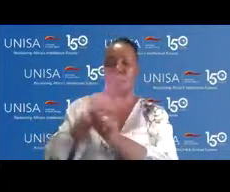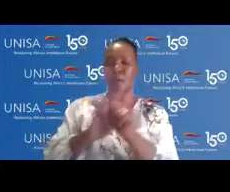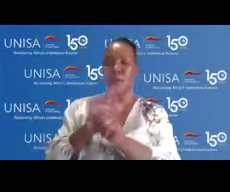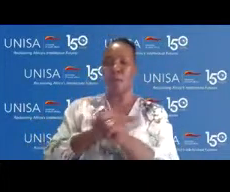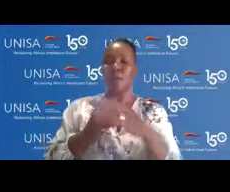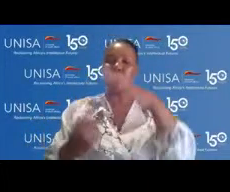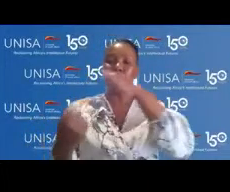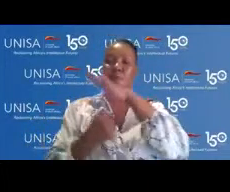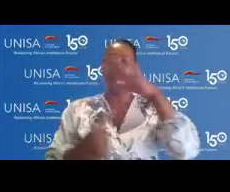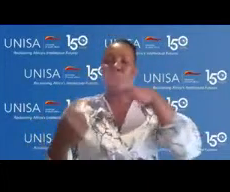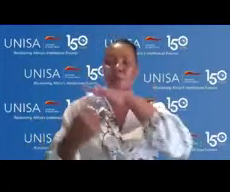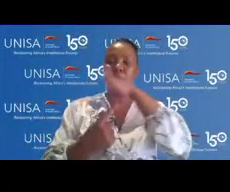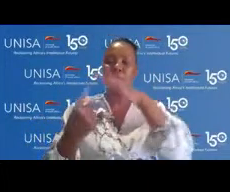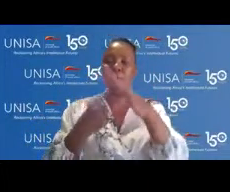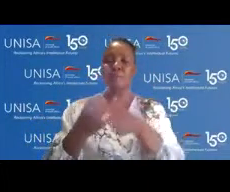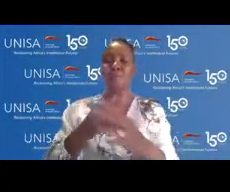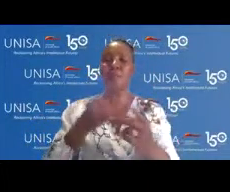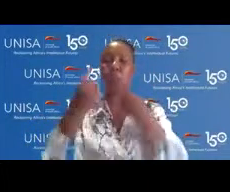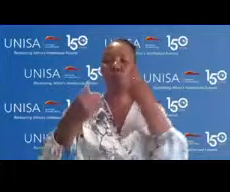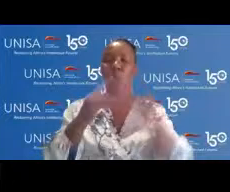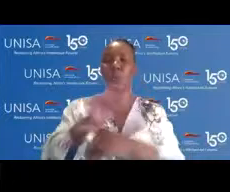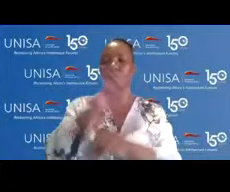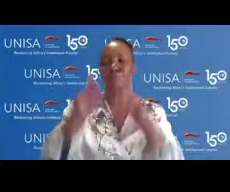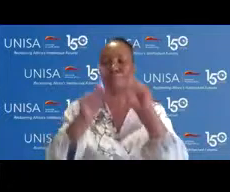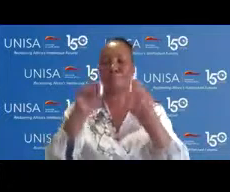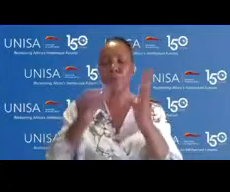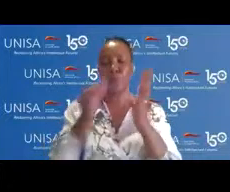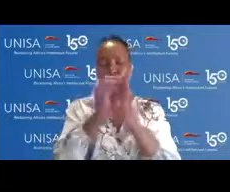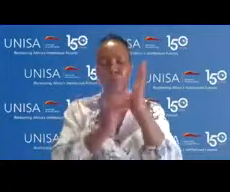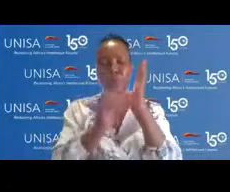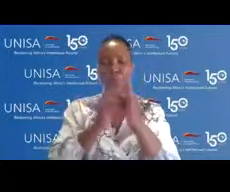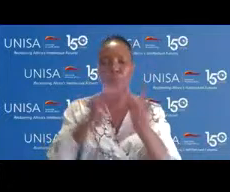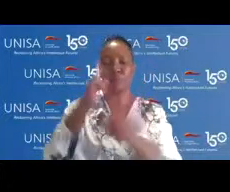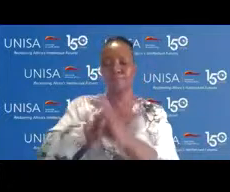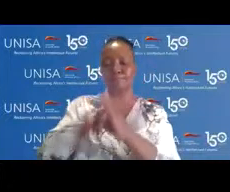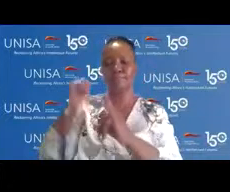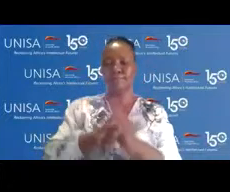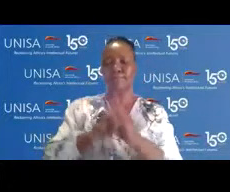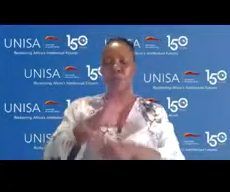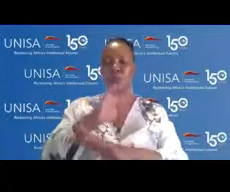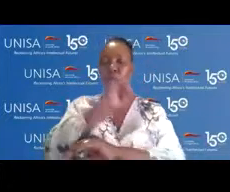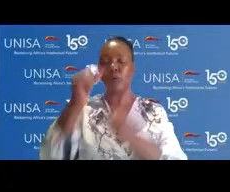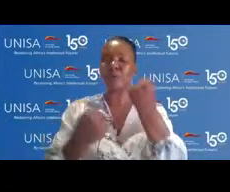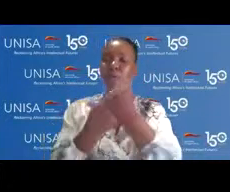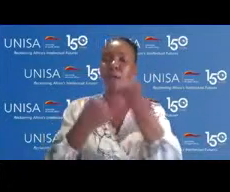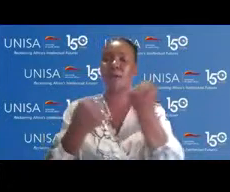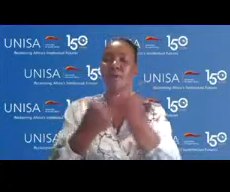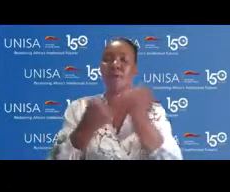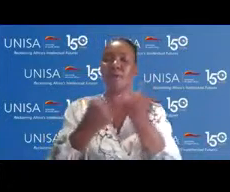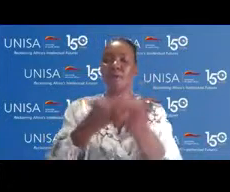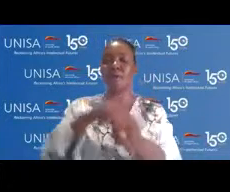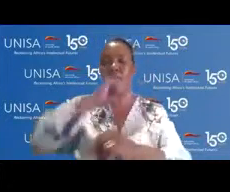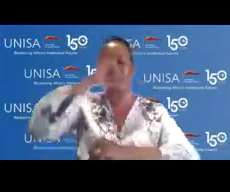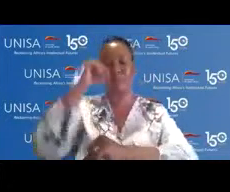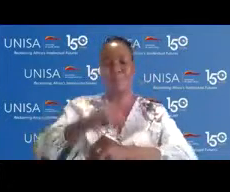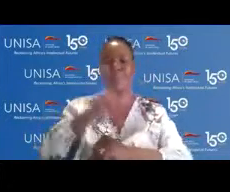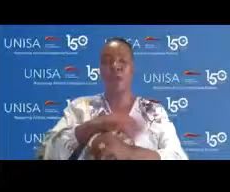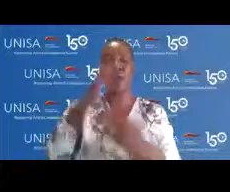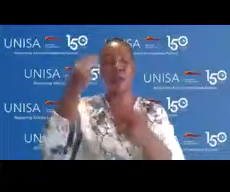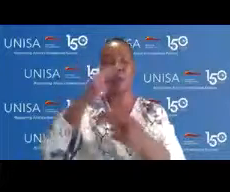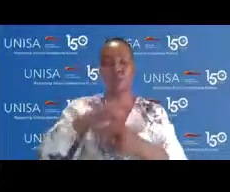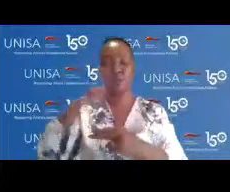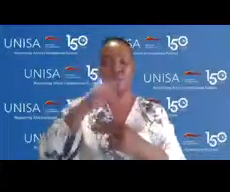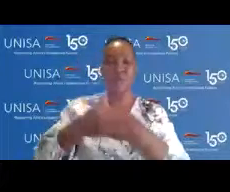questions posted on the chats. Your support, colleagues, is very invaluable. We are looking forward to seeing you